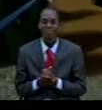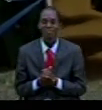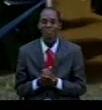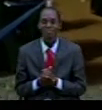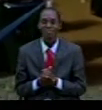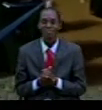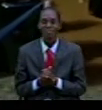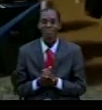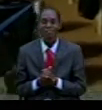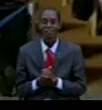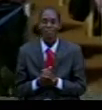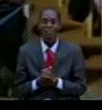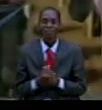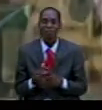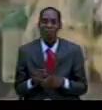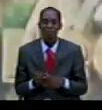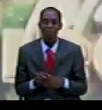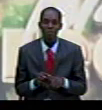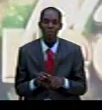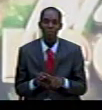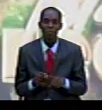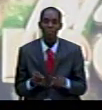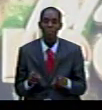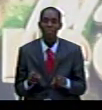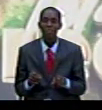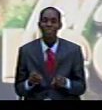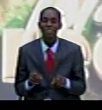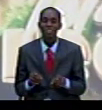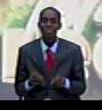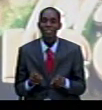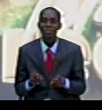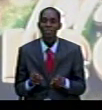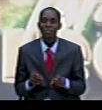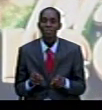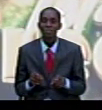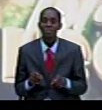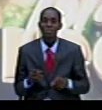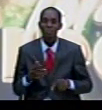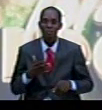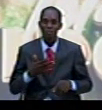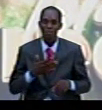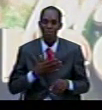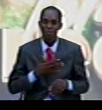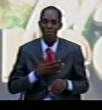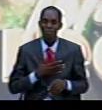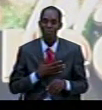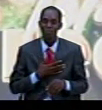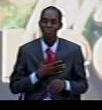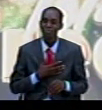But in the past, I've actually made an attempt to join the choir, but my voice is not really that great.